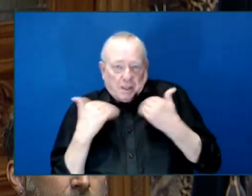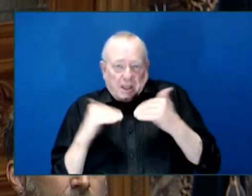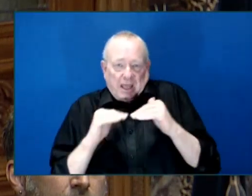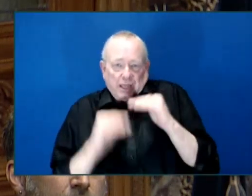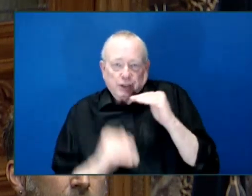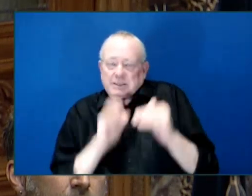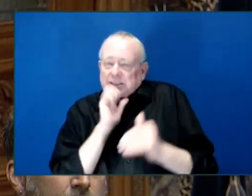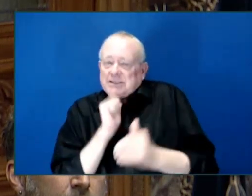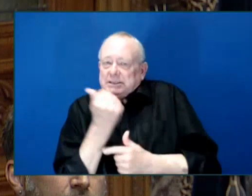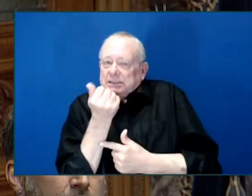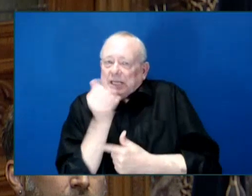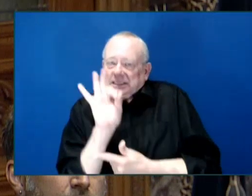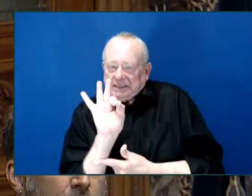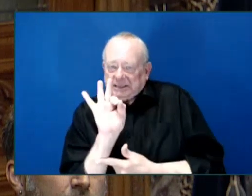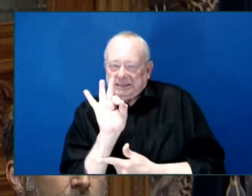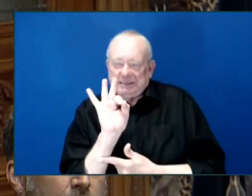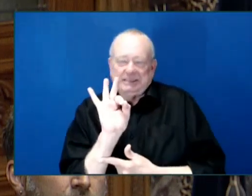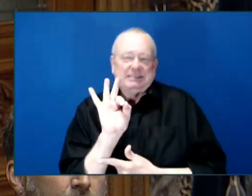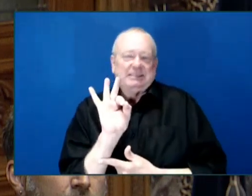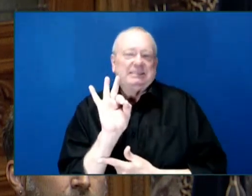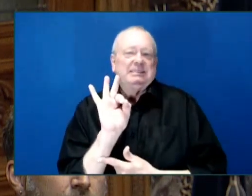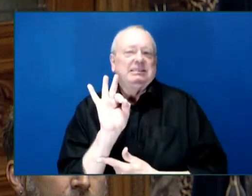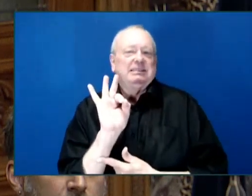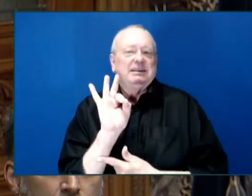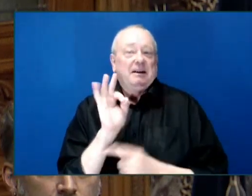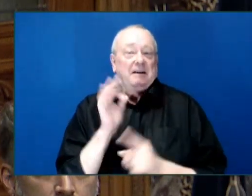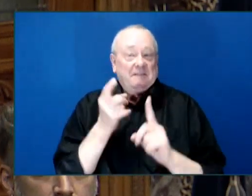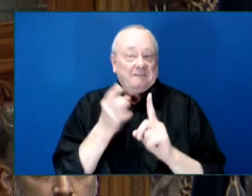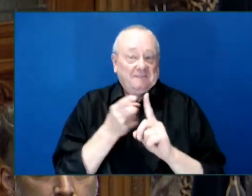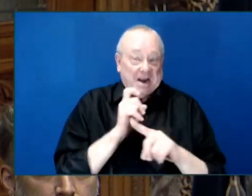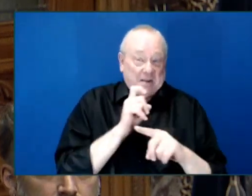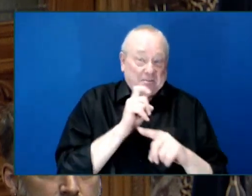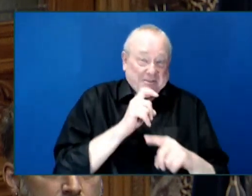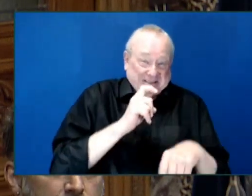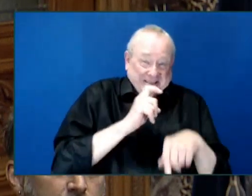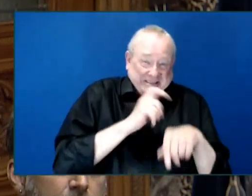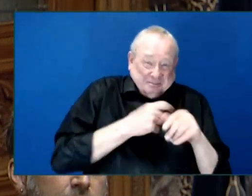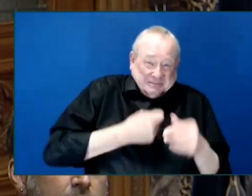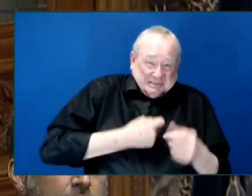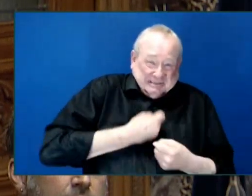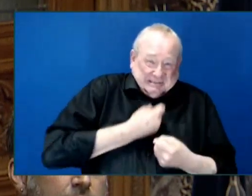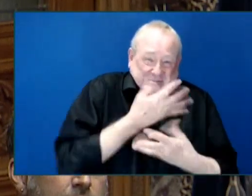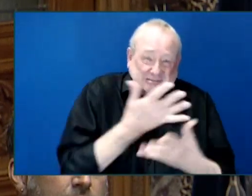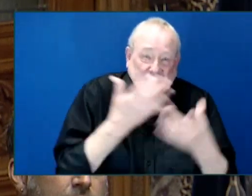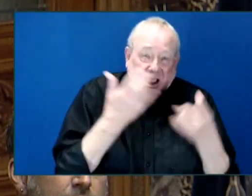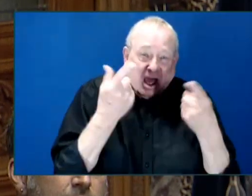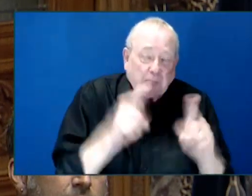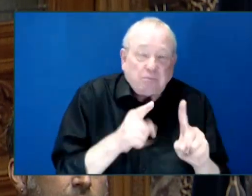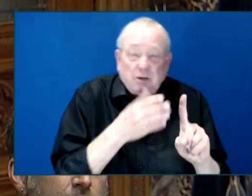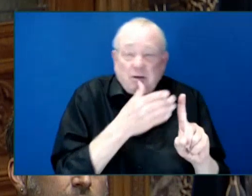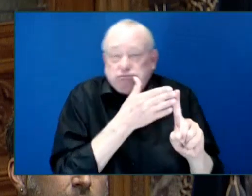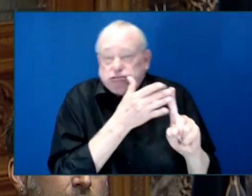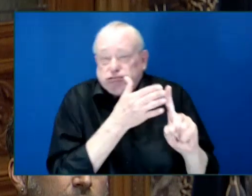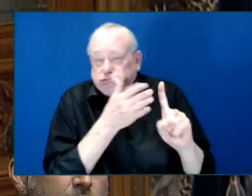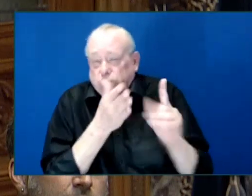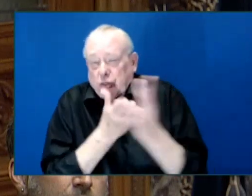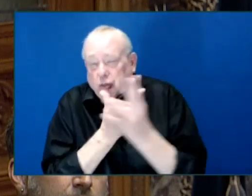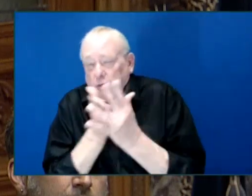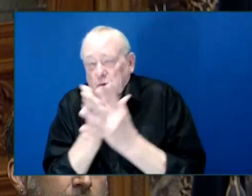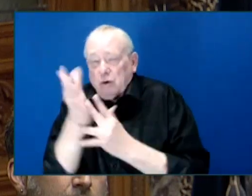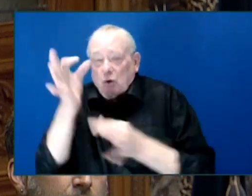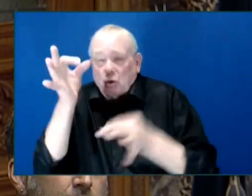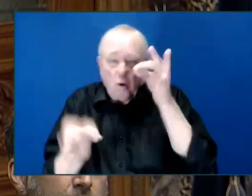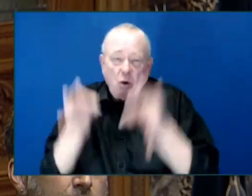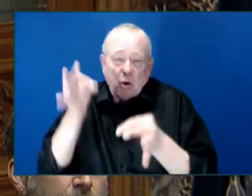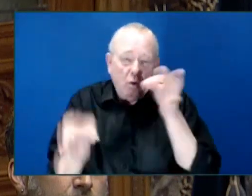disclosure to the closing of their court case, our systems require that young survivors recount the details of their assaults several times to